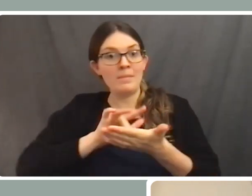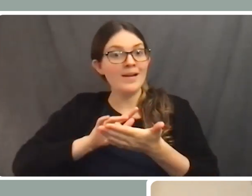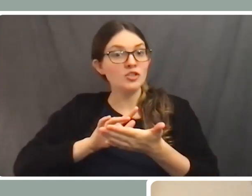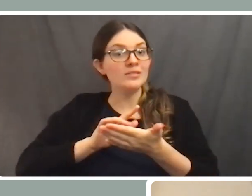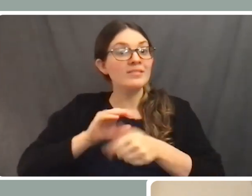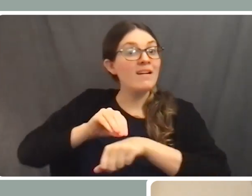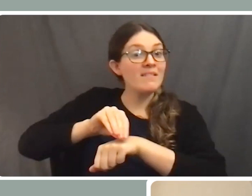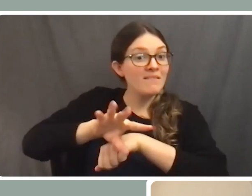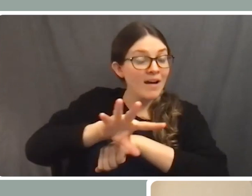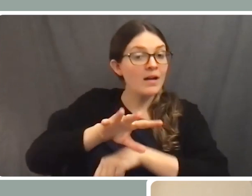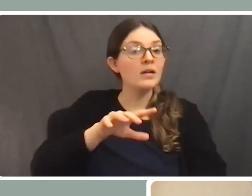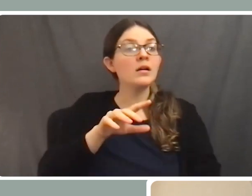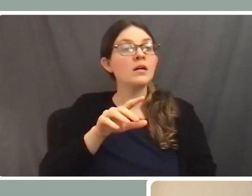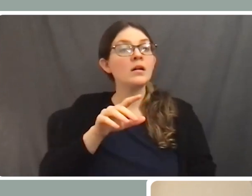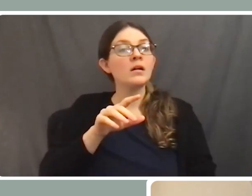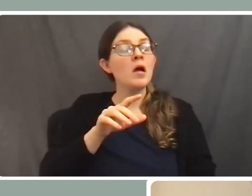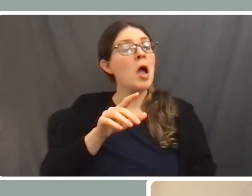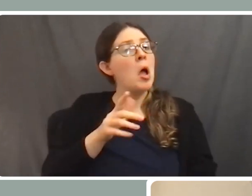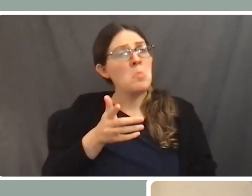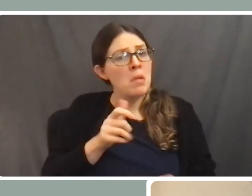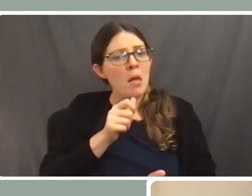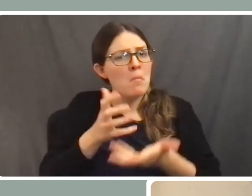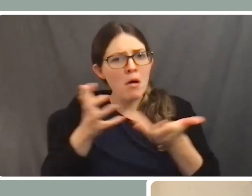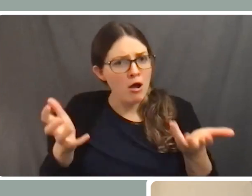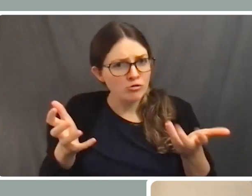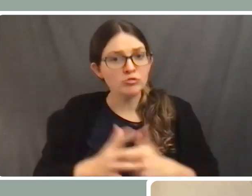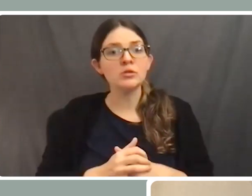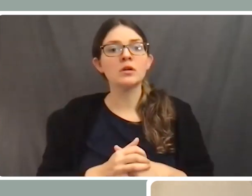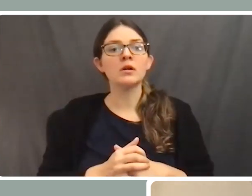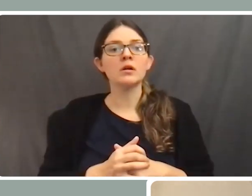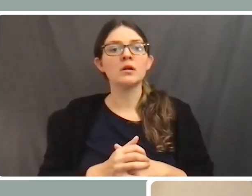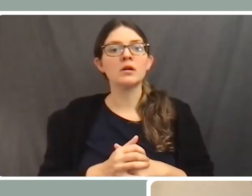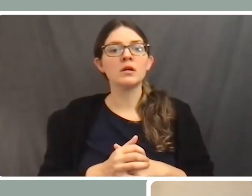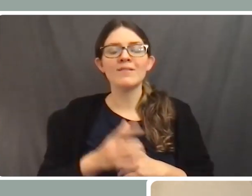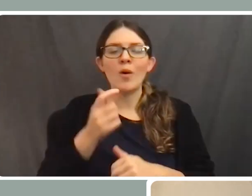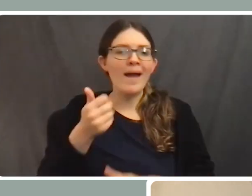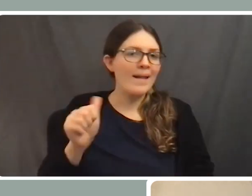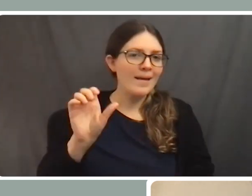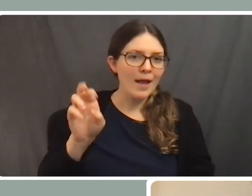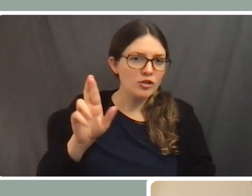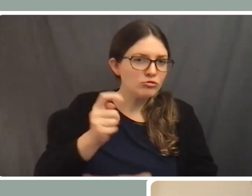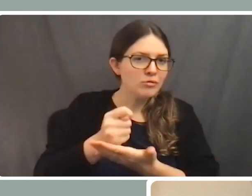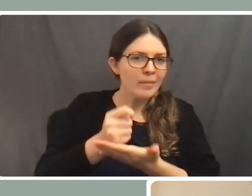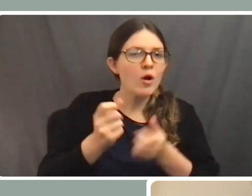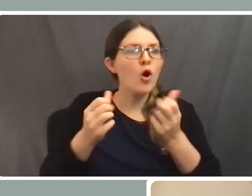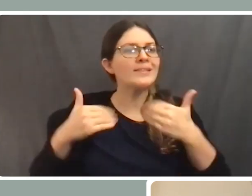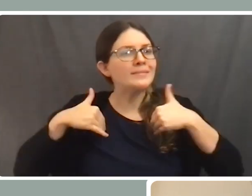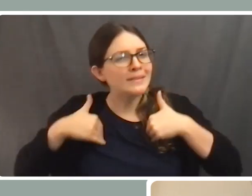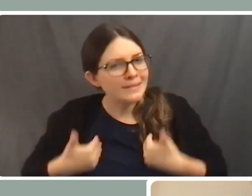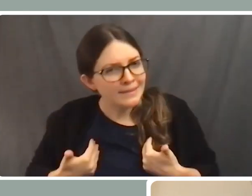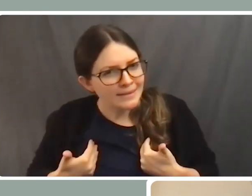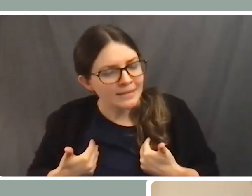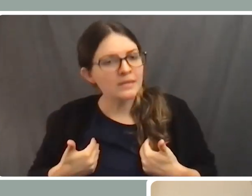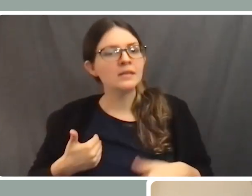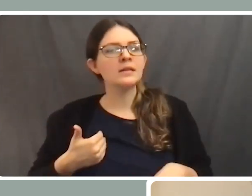the side effect burden is pretty minimal. I think any cancer treatment can cause a little bit of fatigue, a little bit of